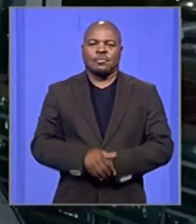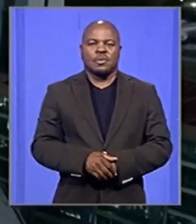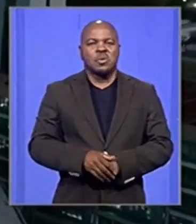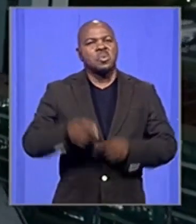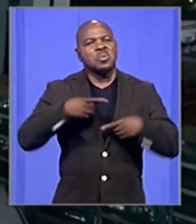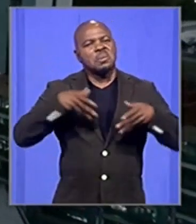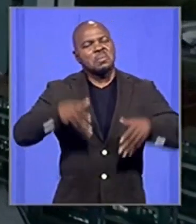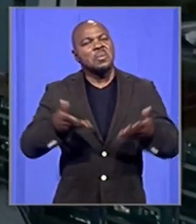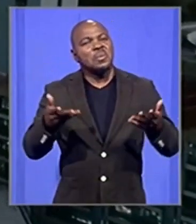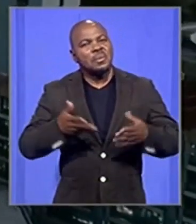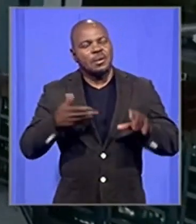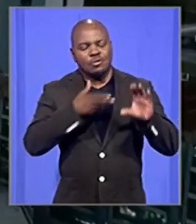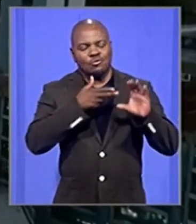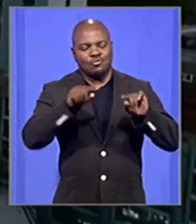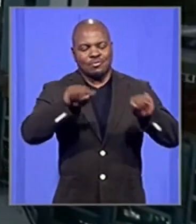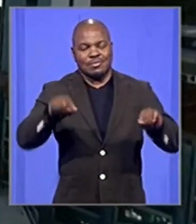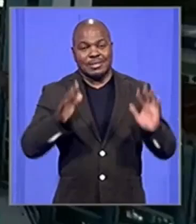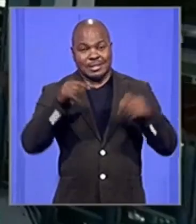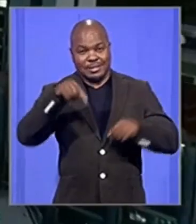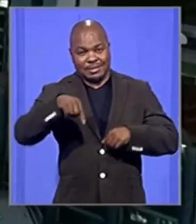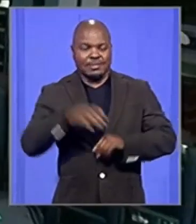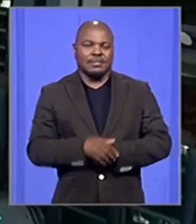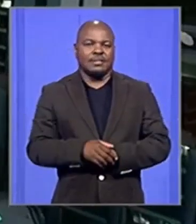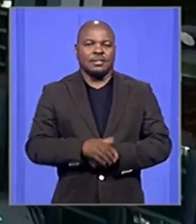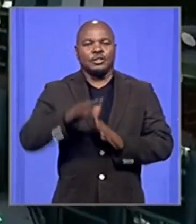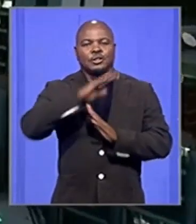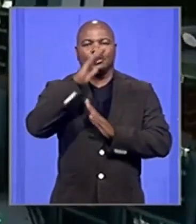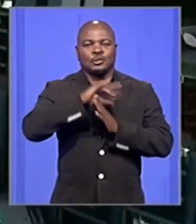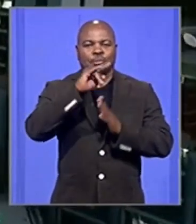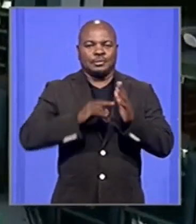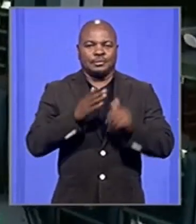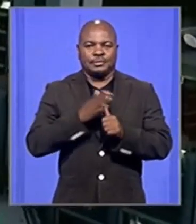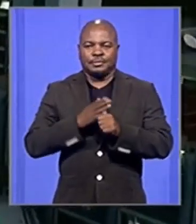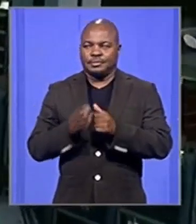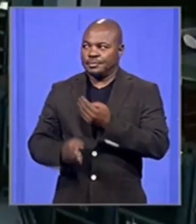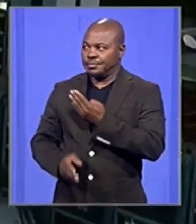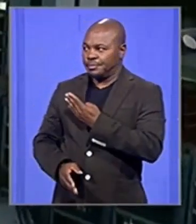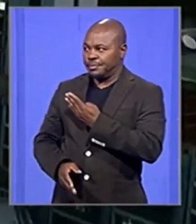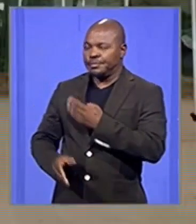gaša thuigo tšwa Studio 10 re thoma pele ka dihlogo tša tšona.